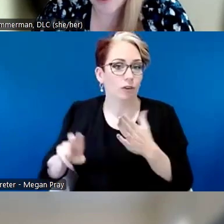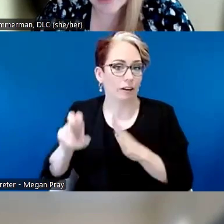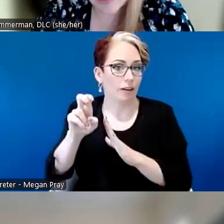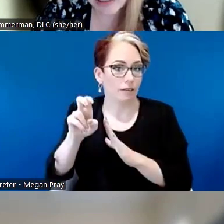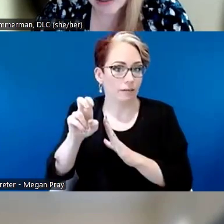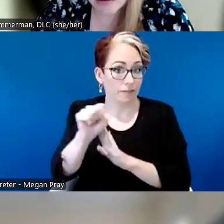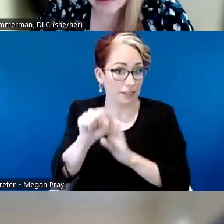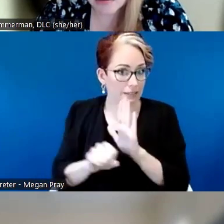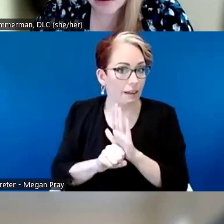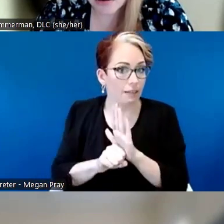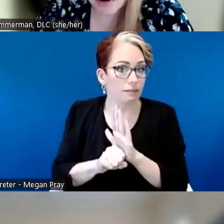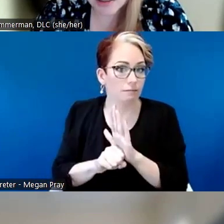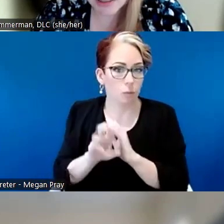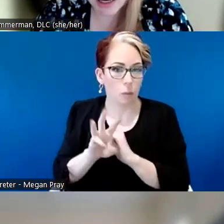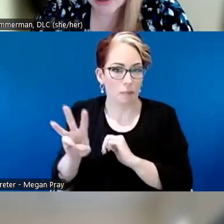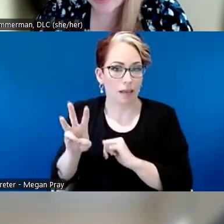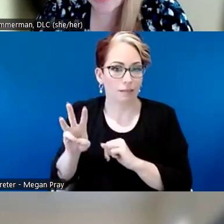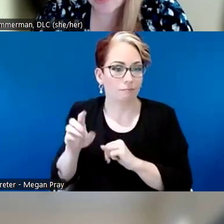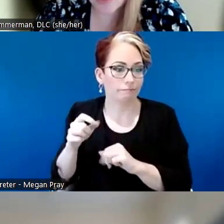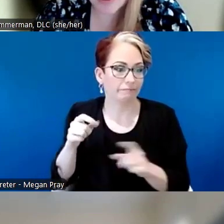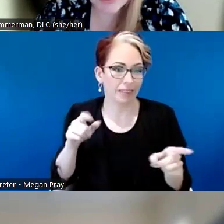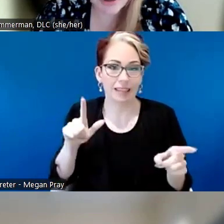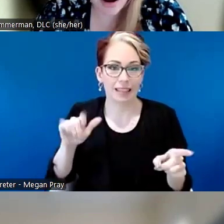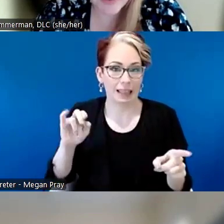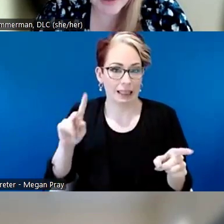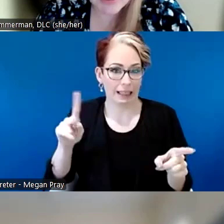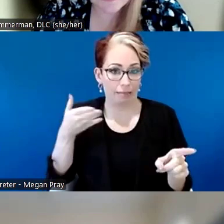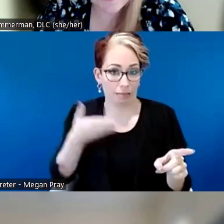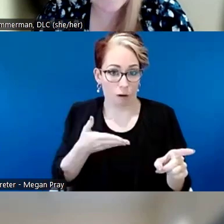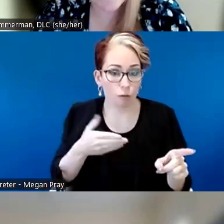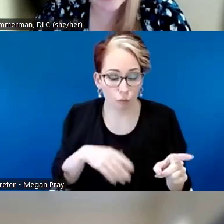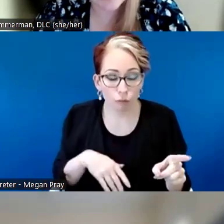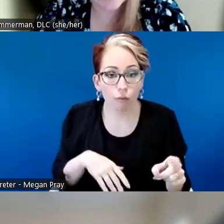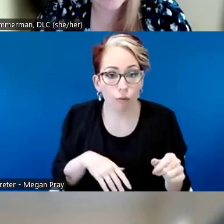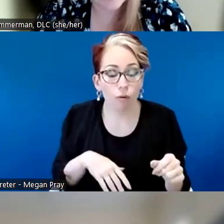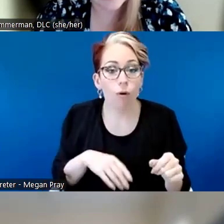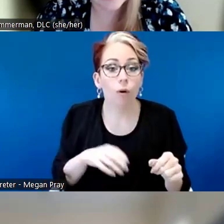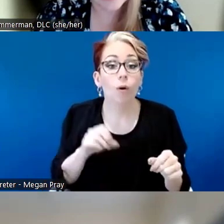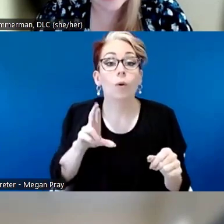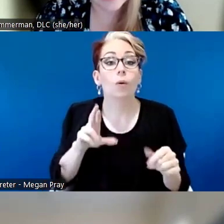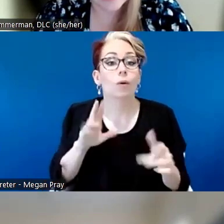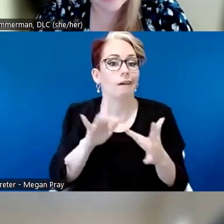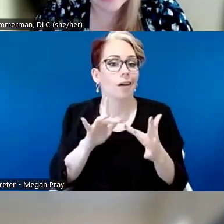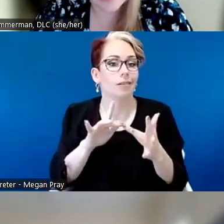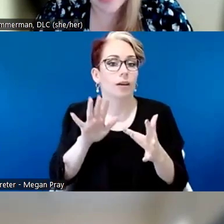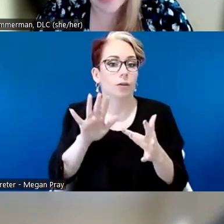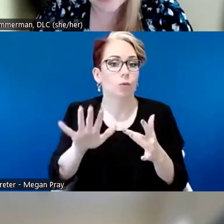or simply, contacting your local election office.